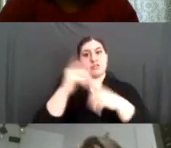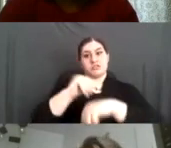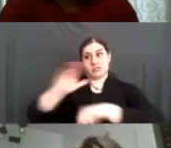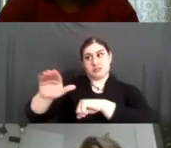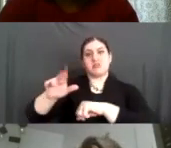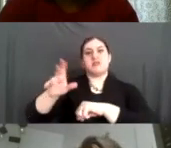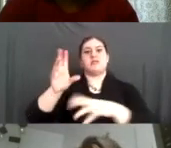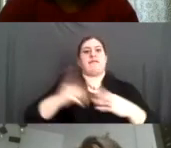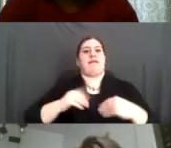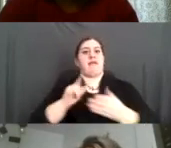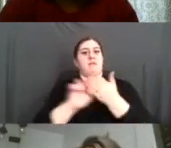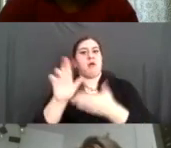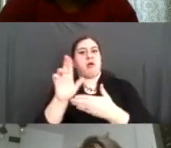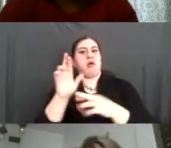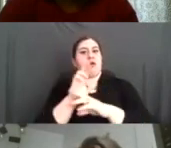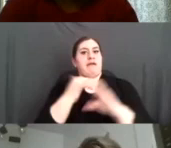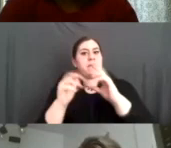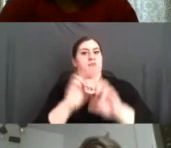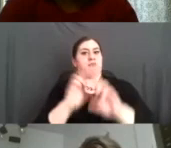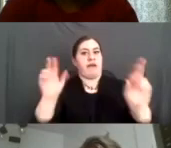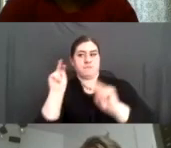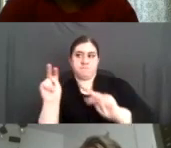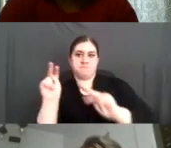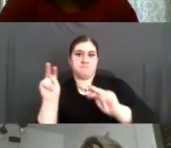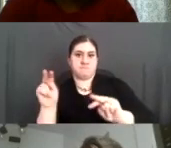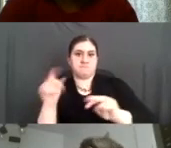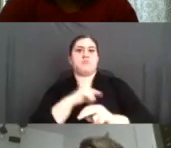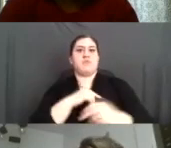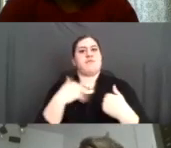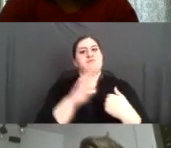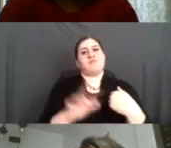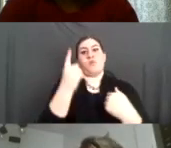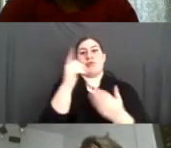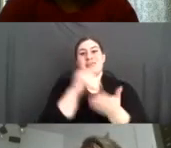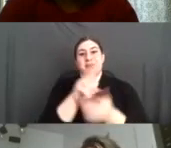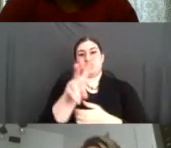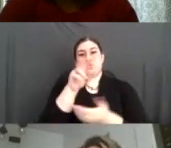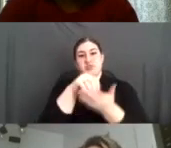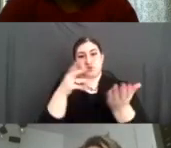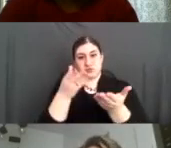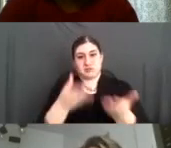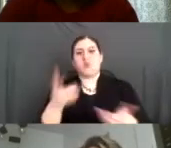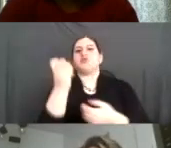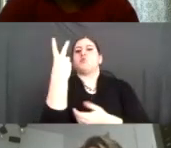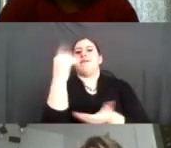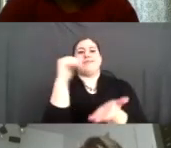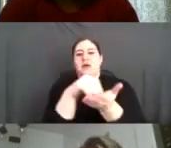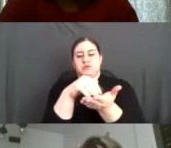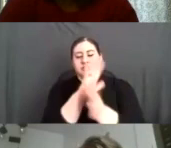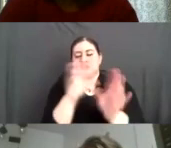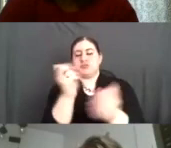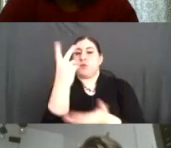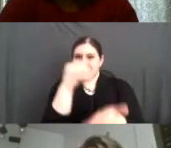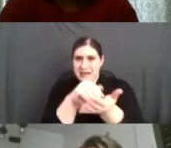get your Lamar University email address up and checking it. We have about 12,000 students at Lamar, and while I do wish we could have more